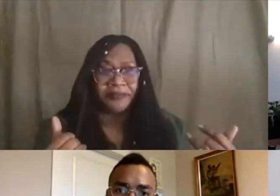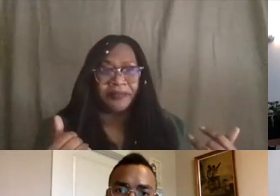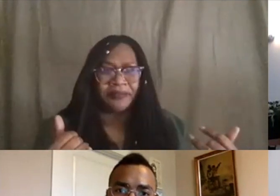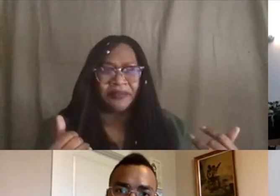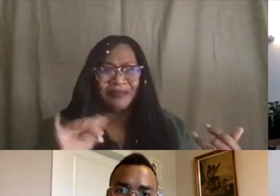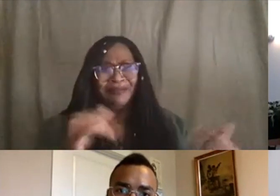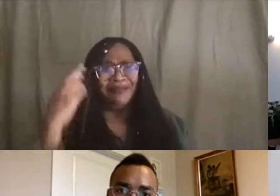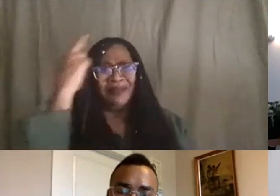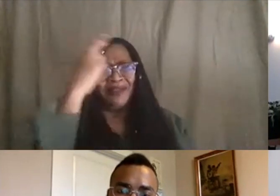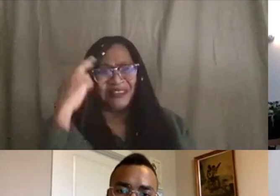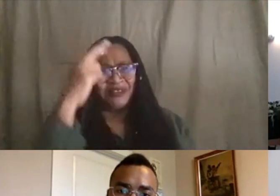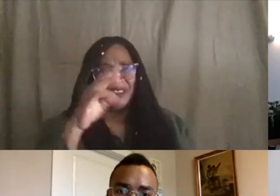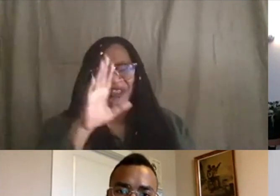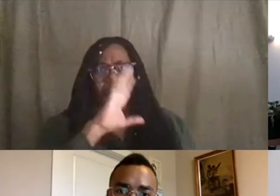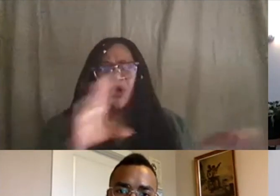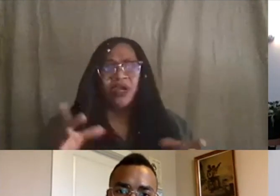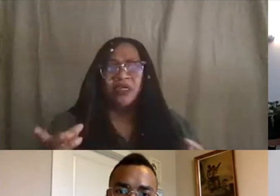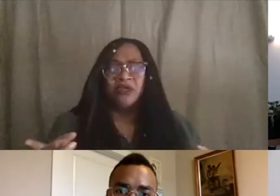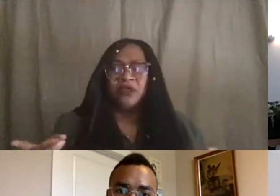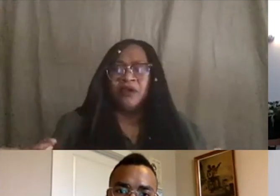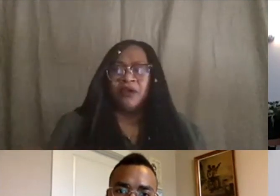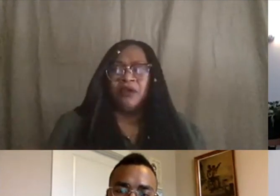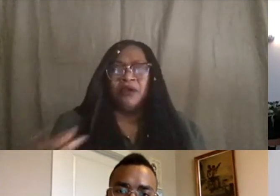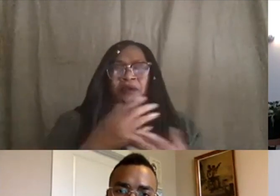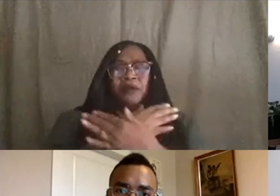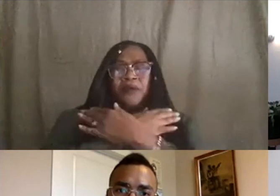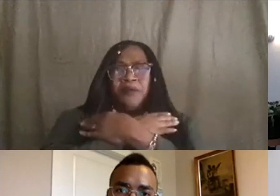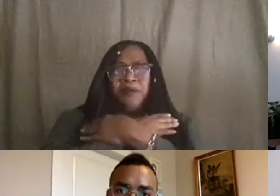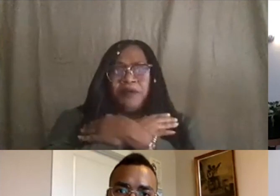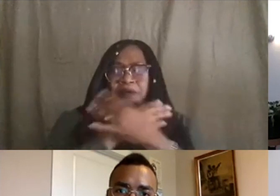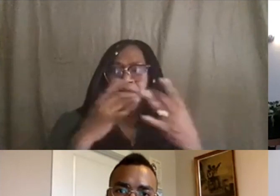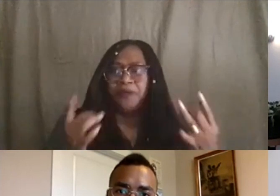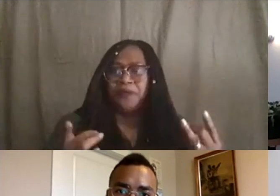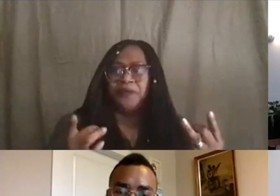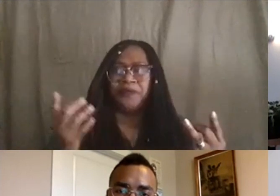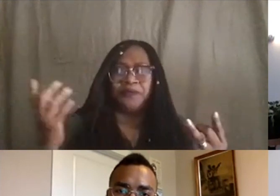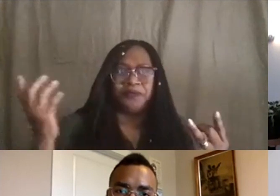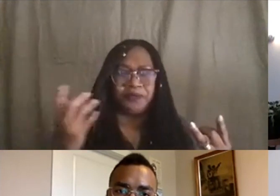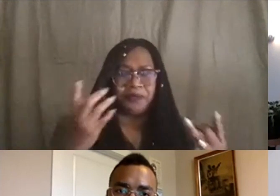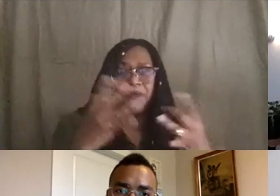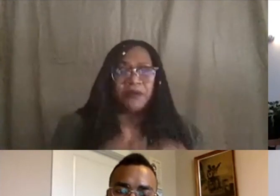your redaction and annotation work is so important in terms of